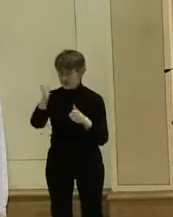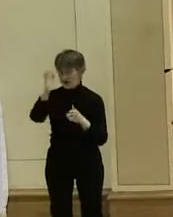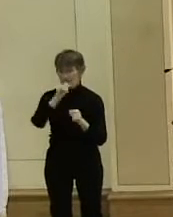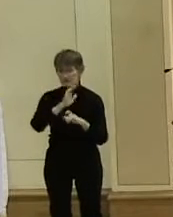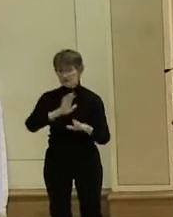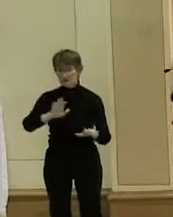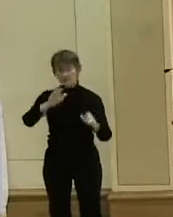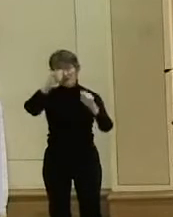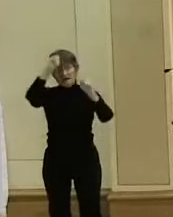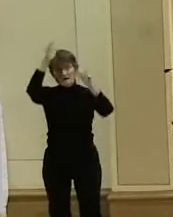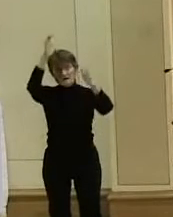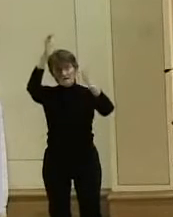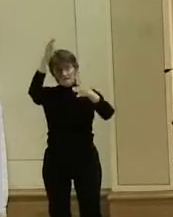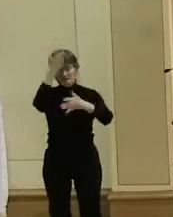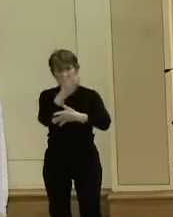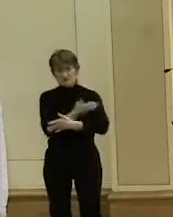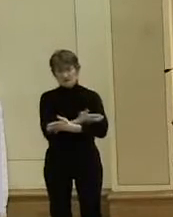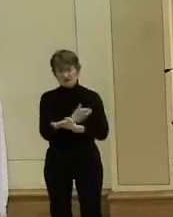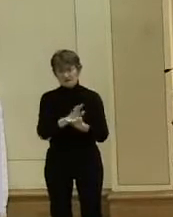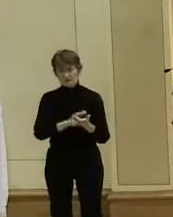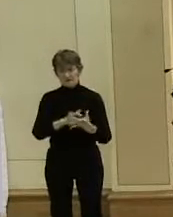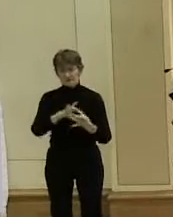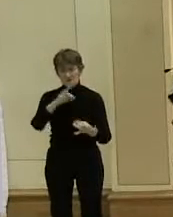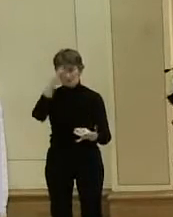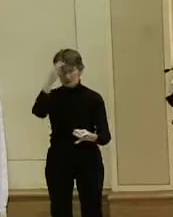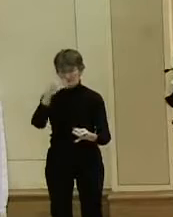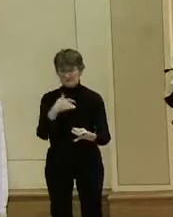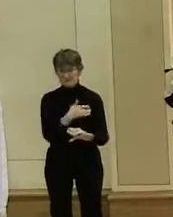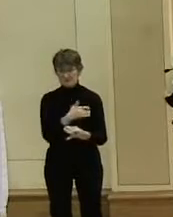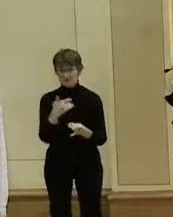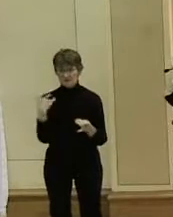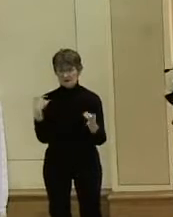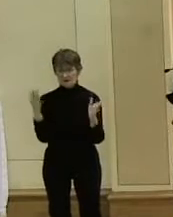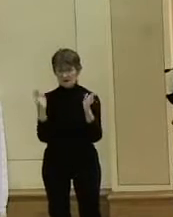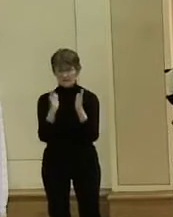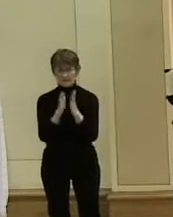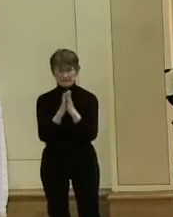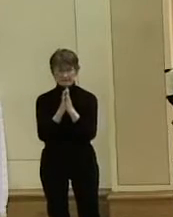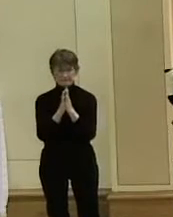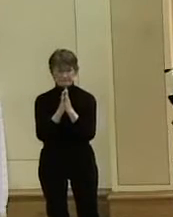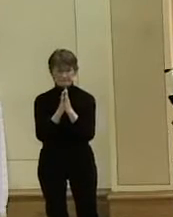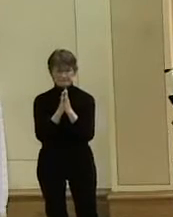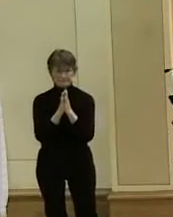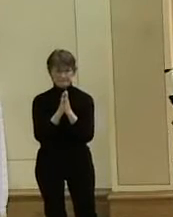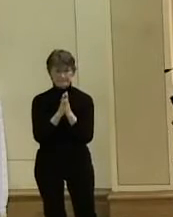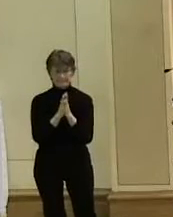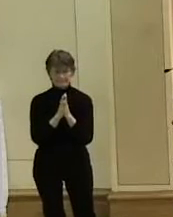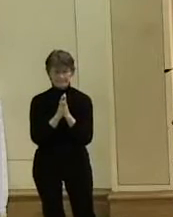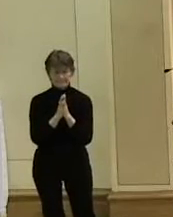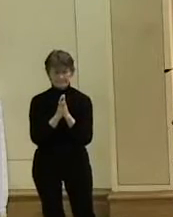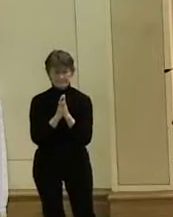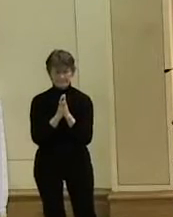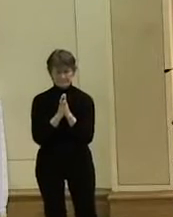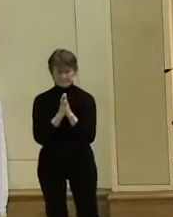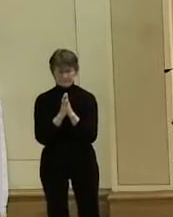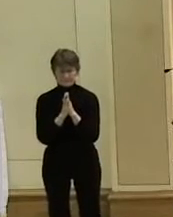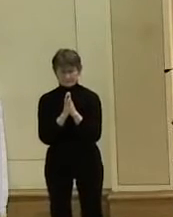forever blessed. In the name of the Father, and of the Son, and of the Holy Spirit. Amen.